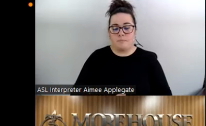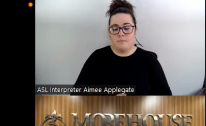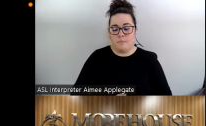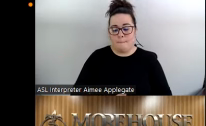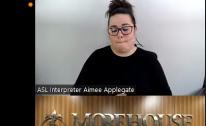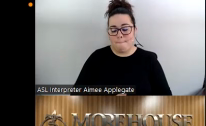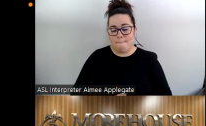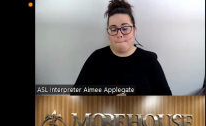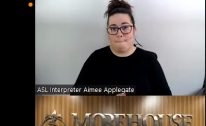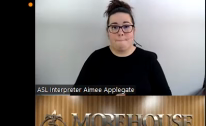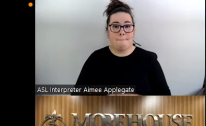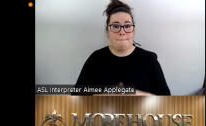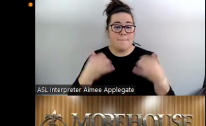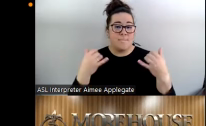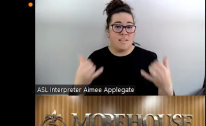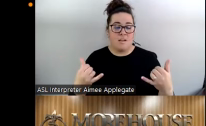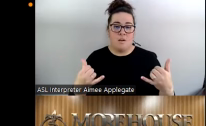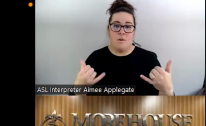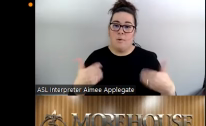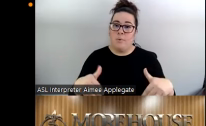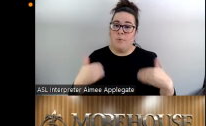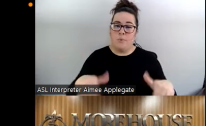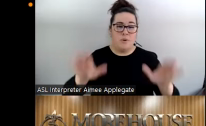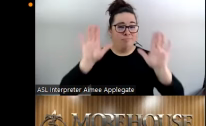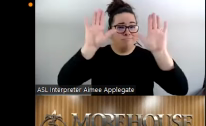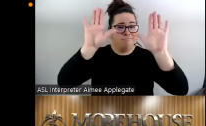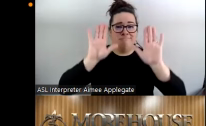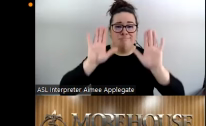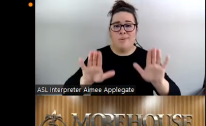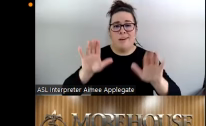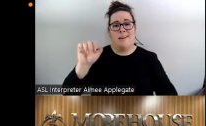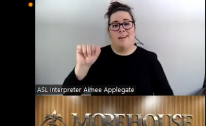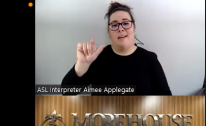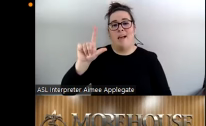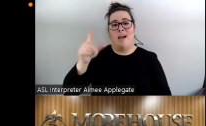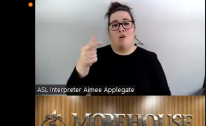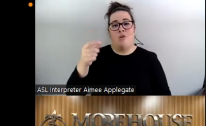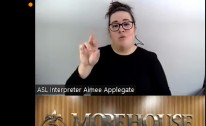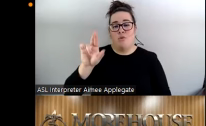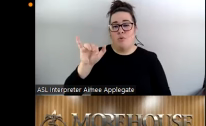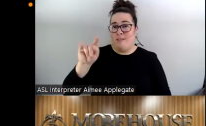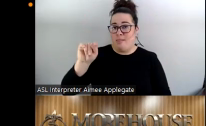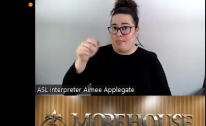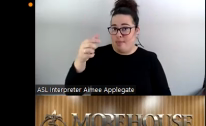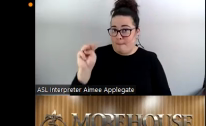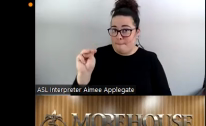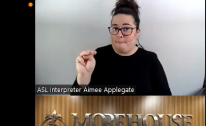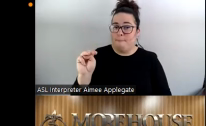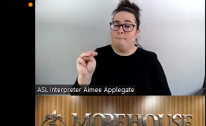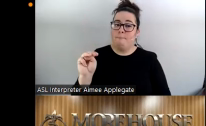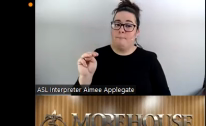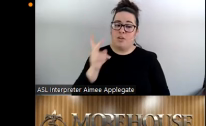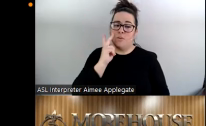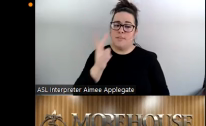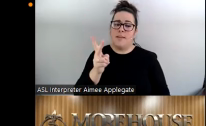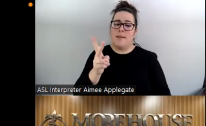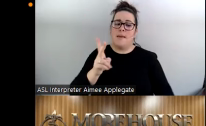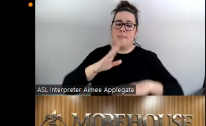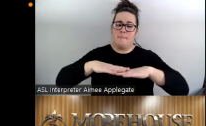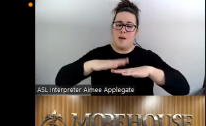amazingly capable algorithms. And for example, here we see at the bottom here, Stable Diffusion. Stable Diffusion is a